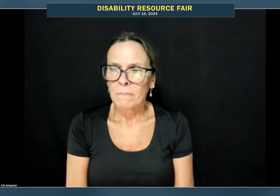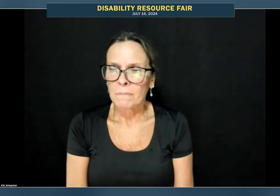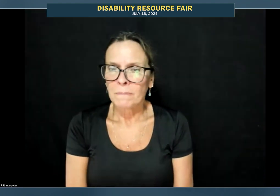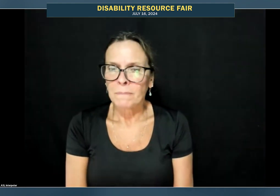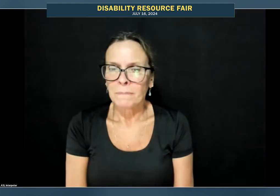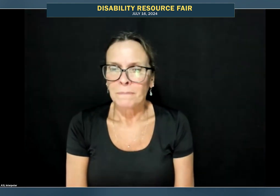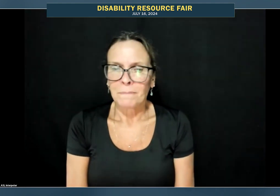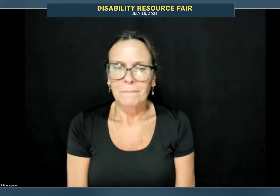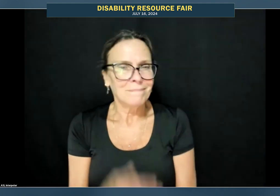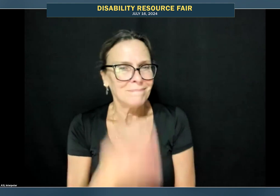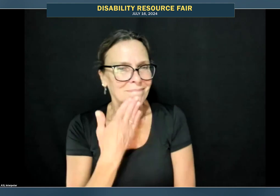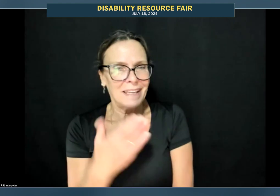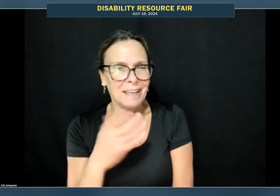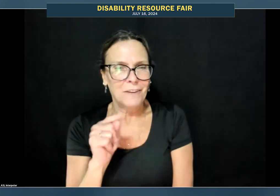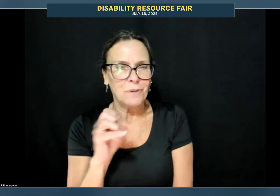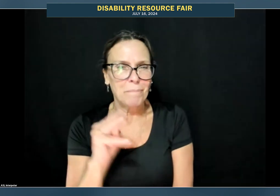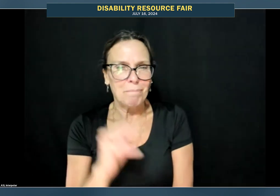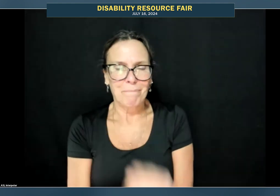Thank you, Tom.